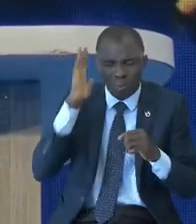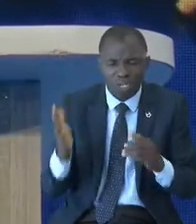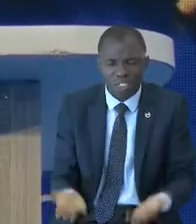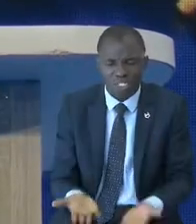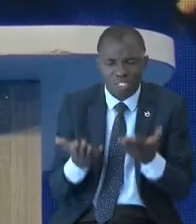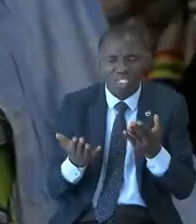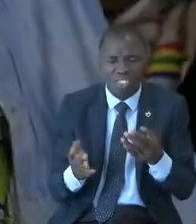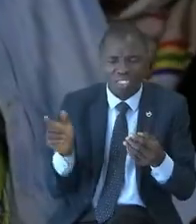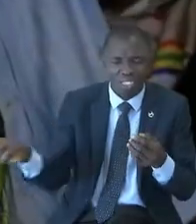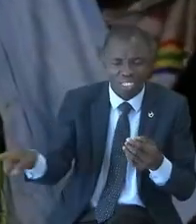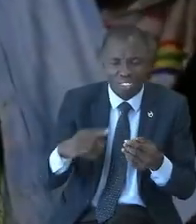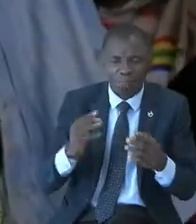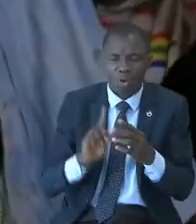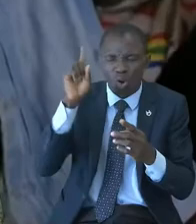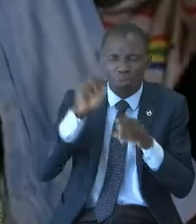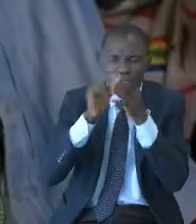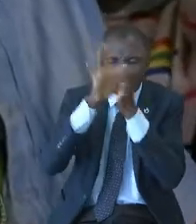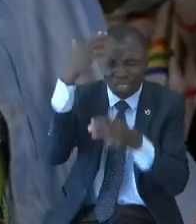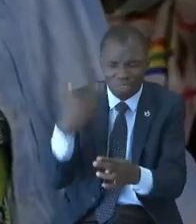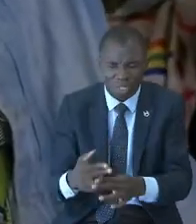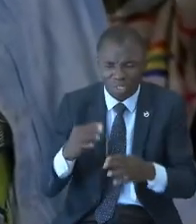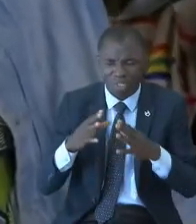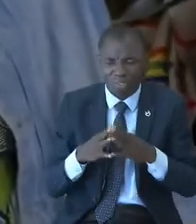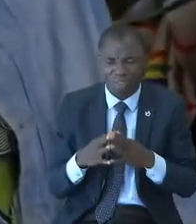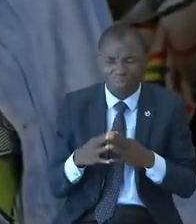up in Jesus' name.